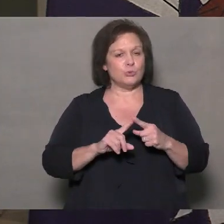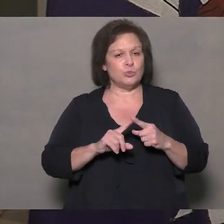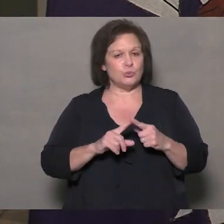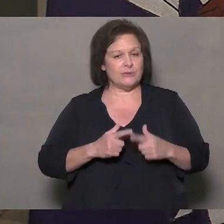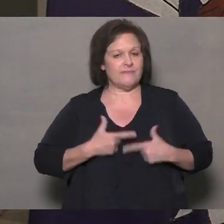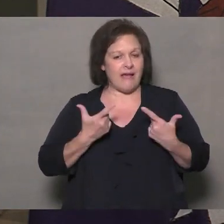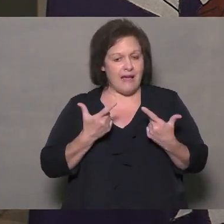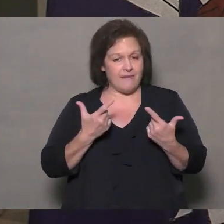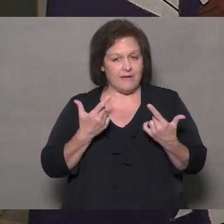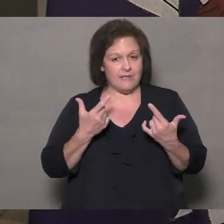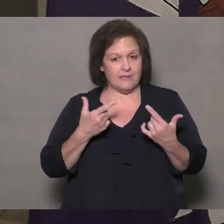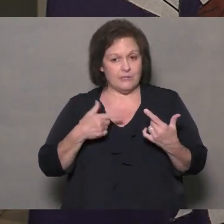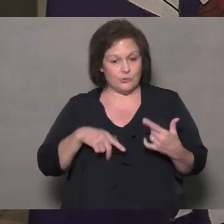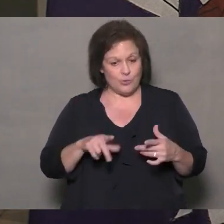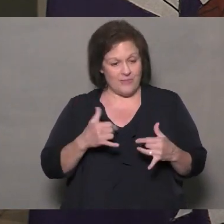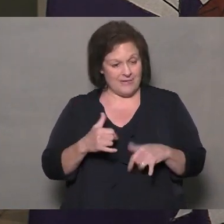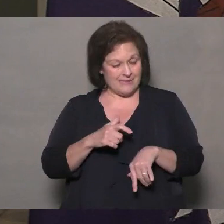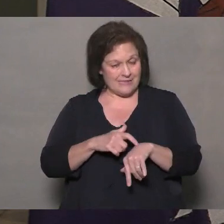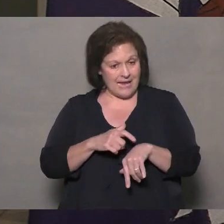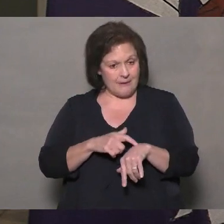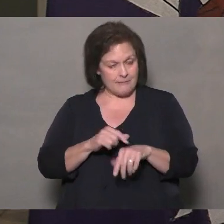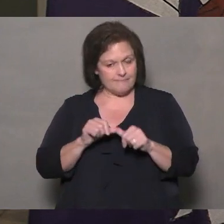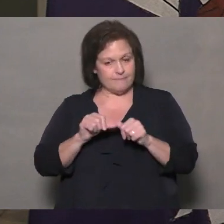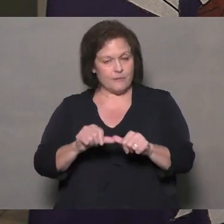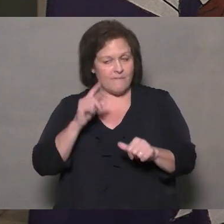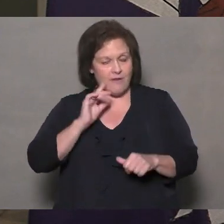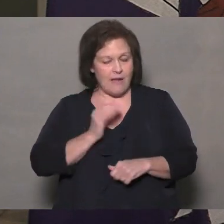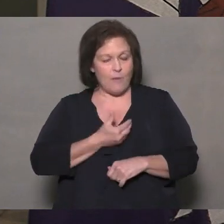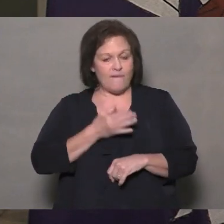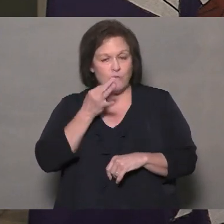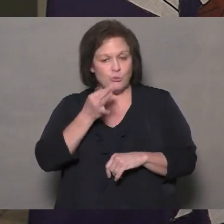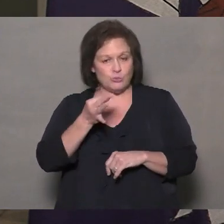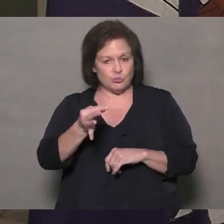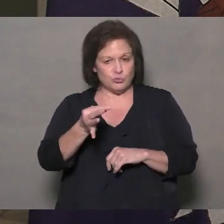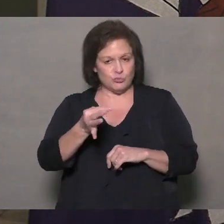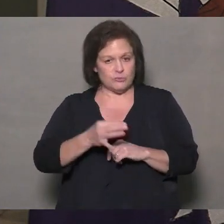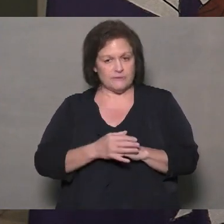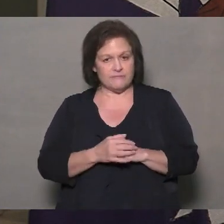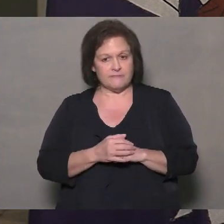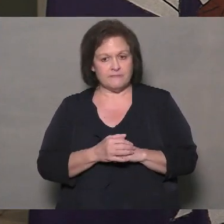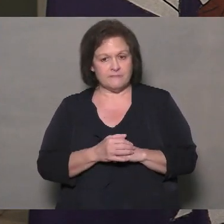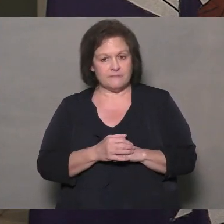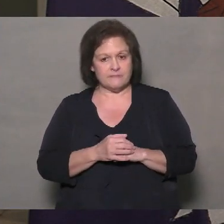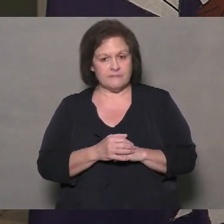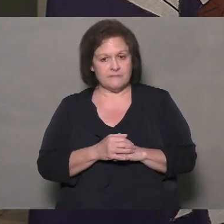this moment and to thrive going into our future.